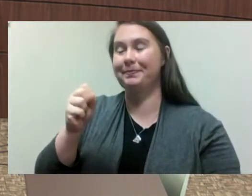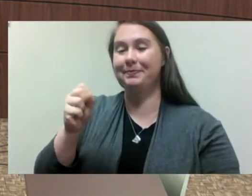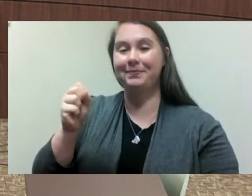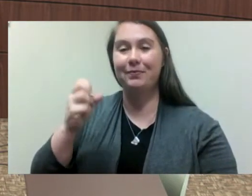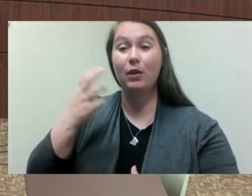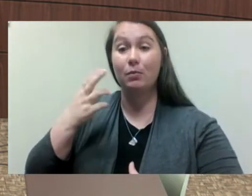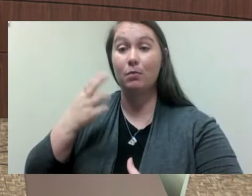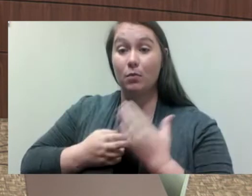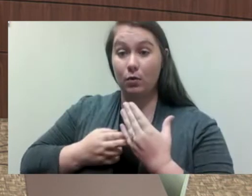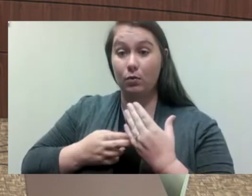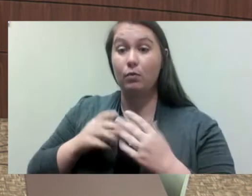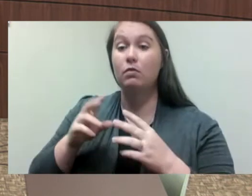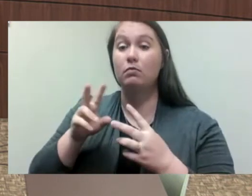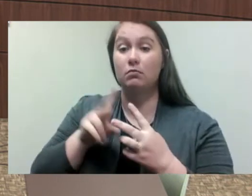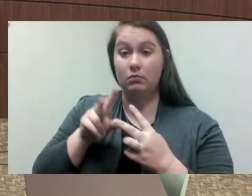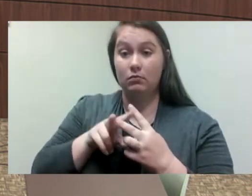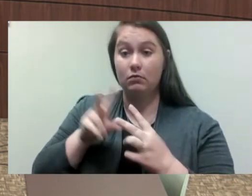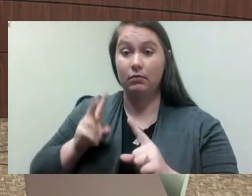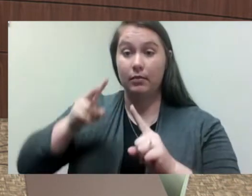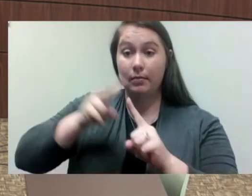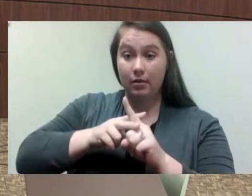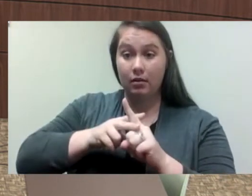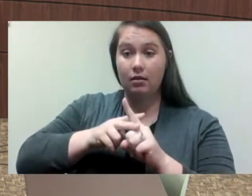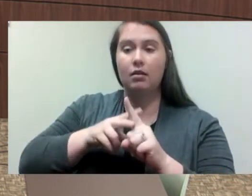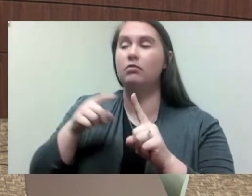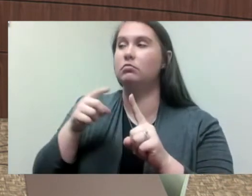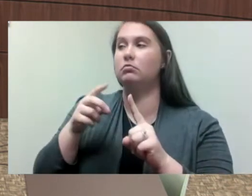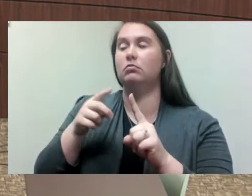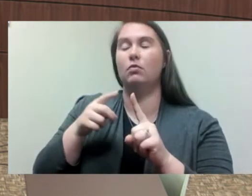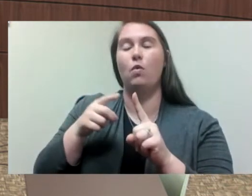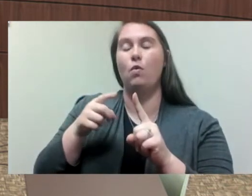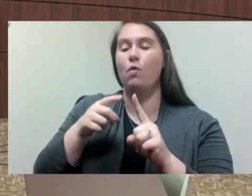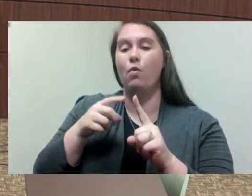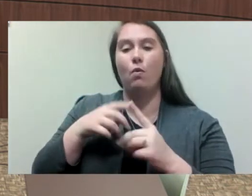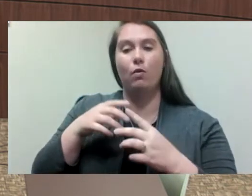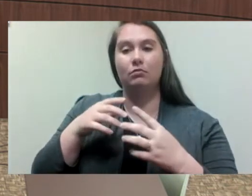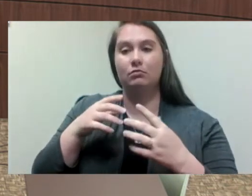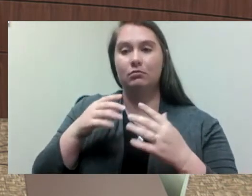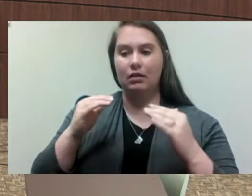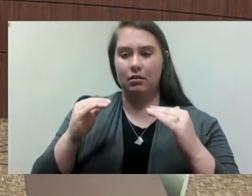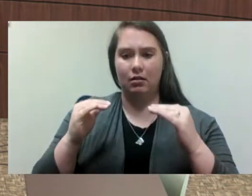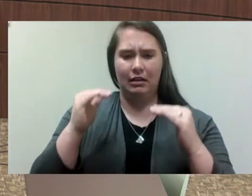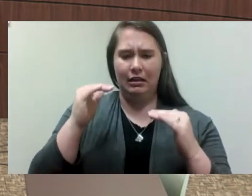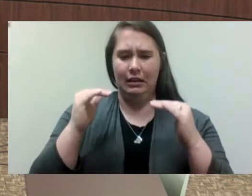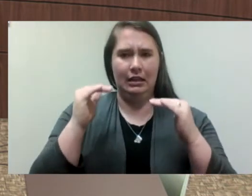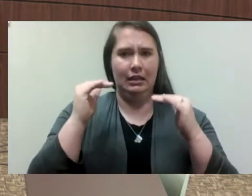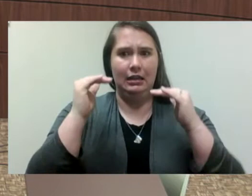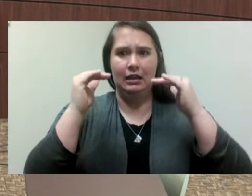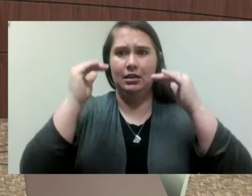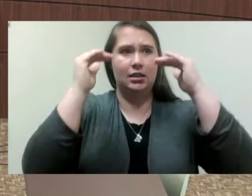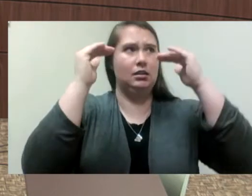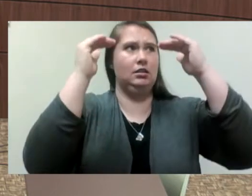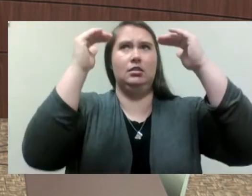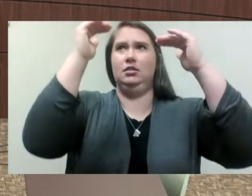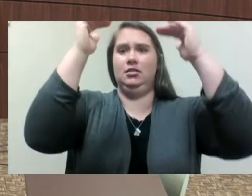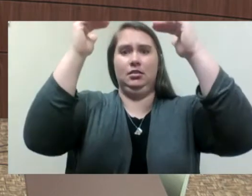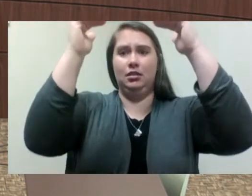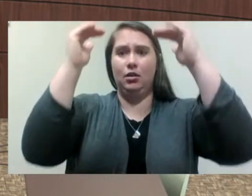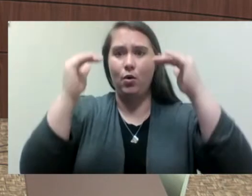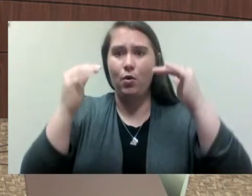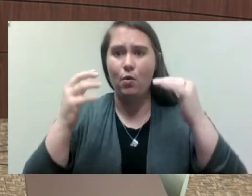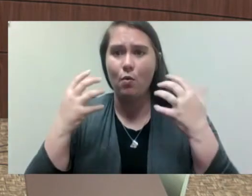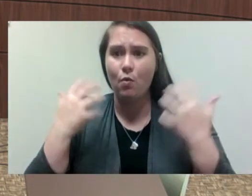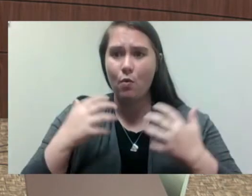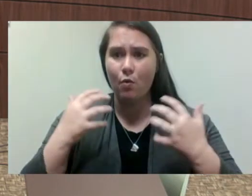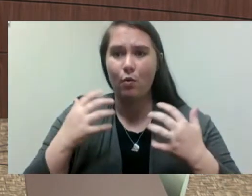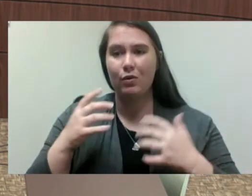both candidates, again, were highly qualified. It went all the way to the line, all the way to the, what they sometimes say, the final